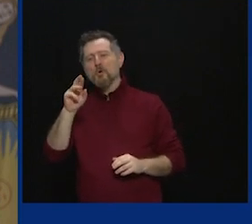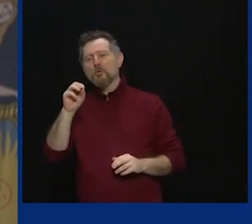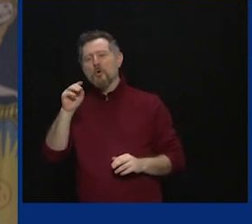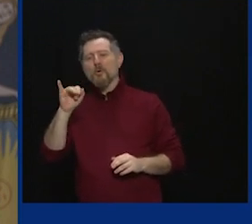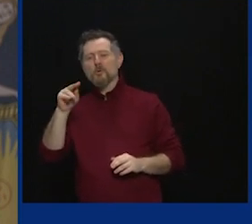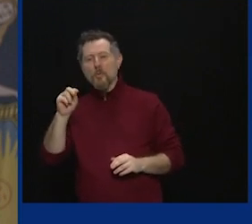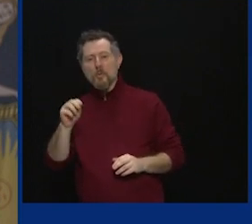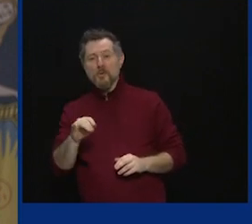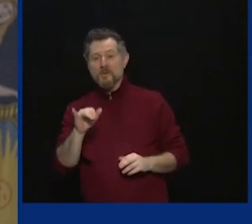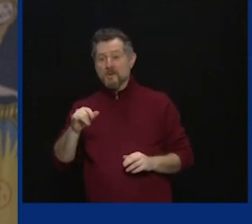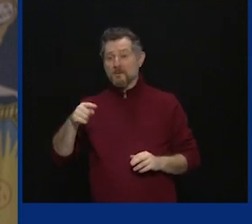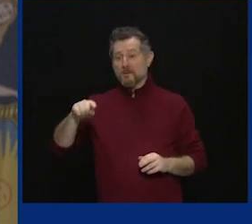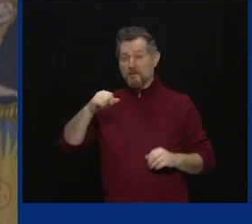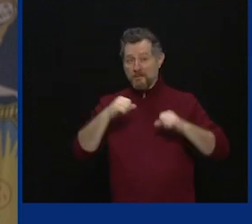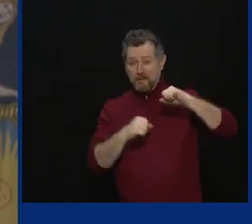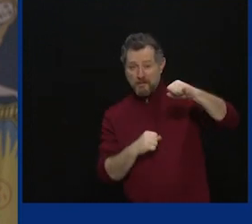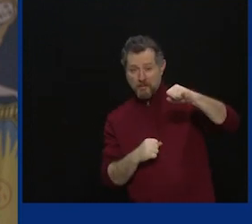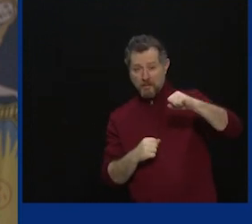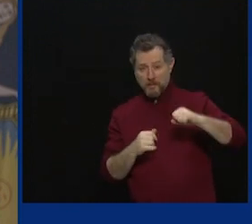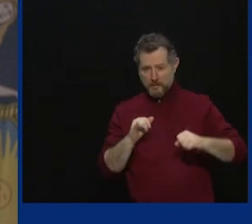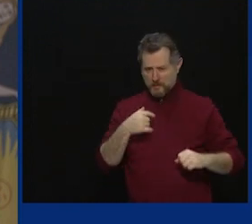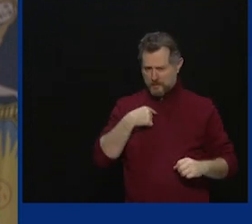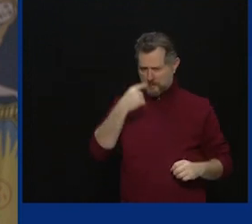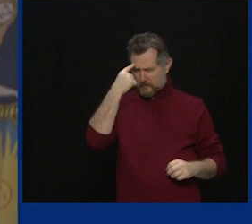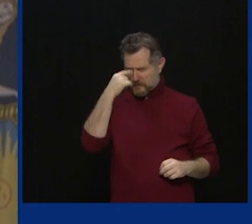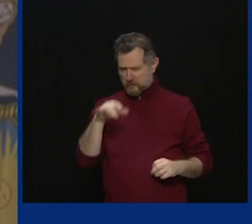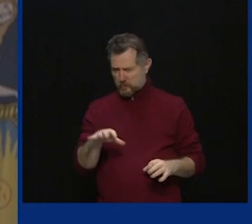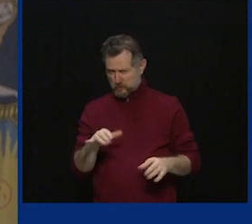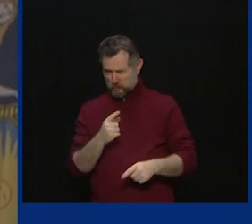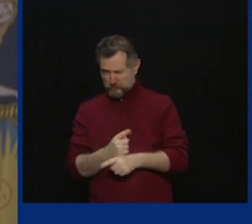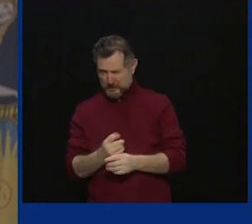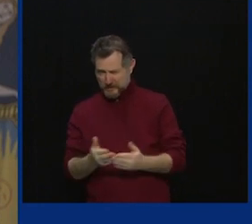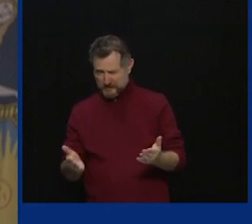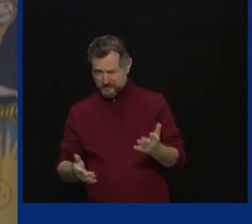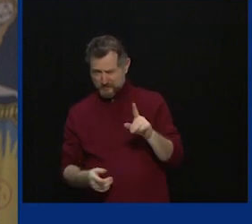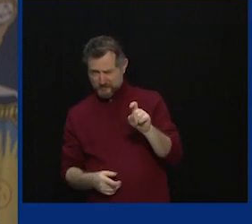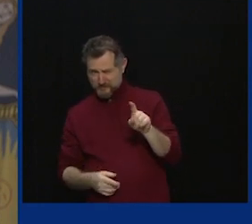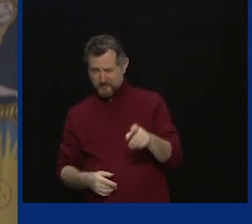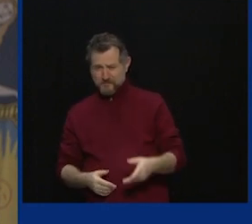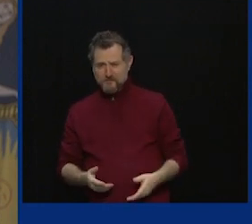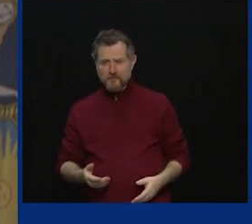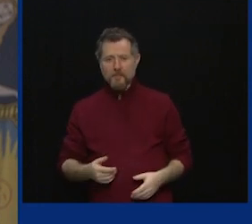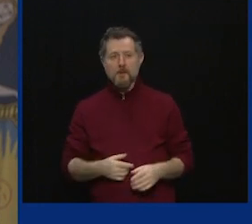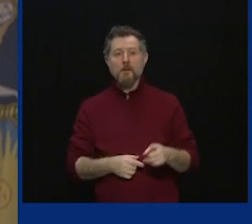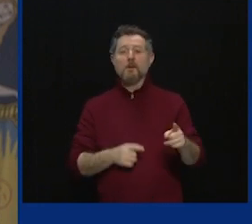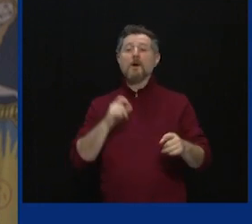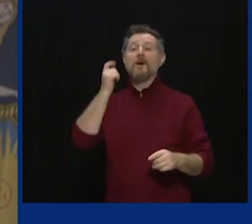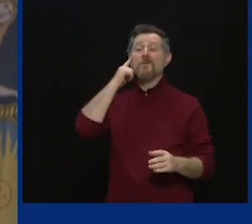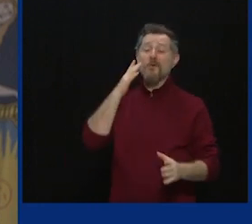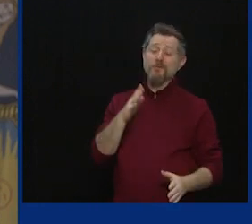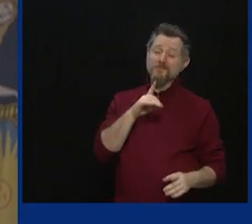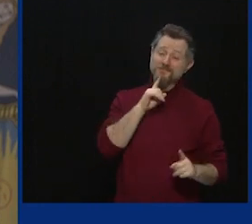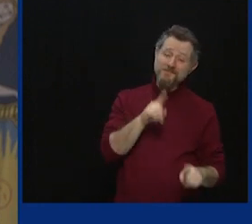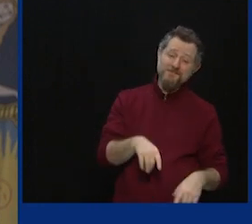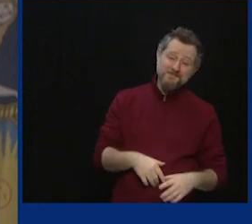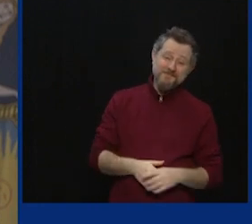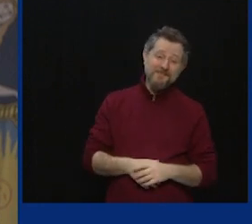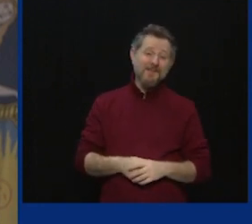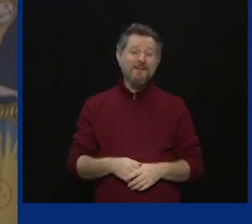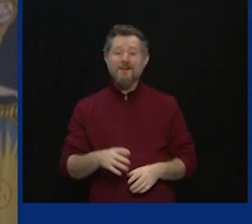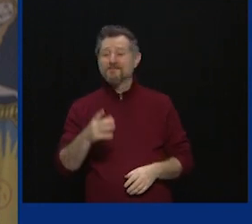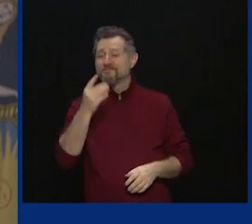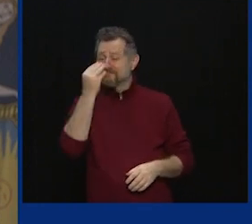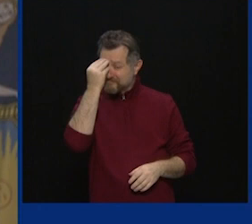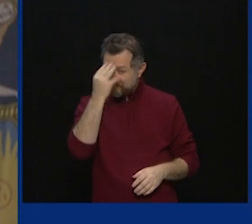Well, I want to correct you on the front end because you said County Executive Bruce Blakeman. I'm sorry, he's not. County Executive of